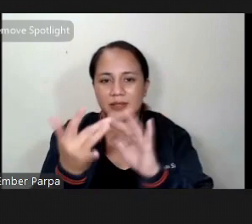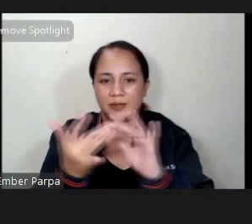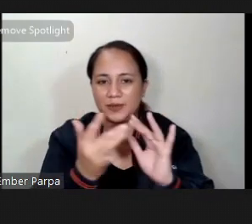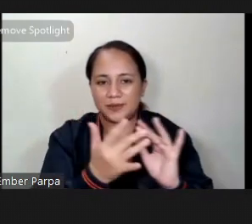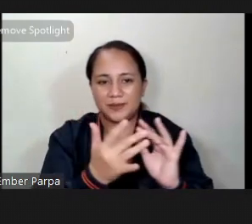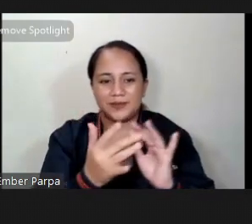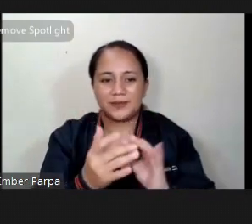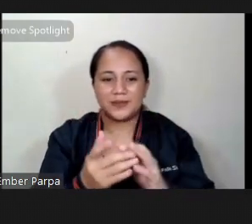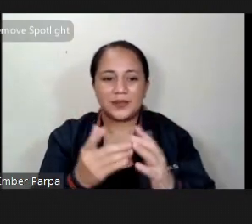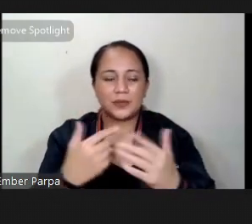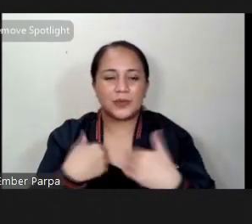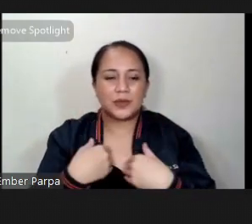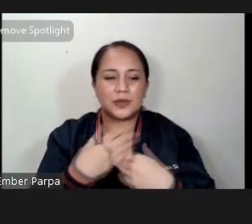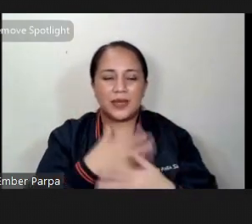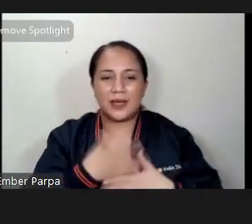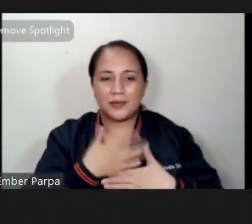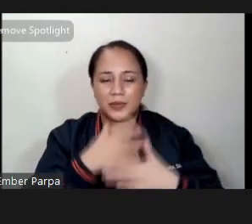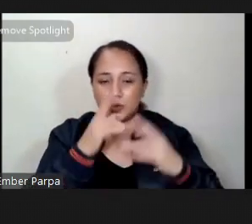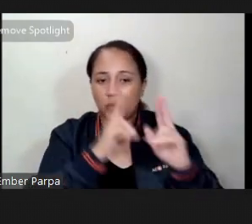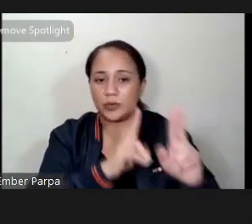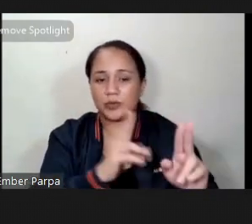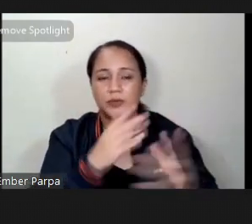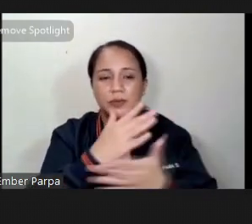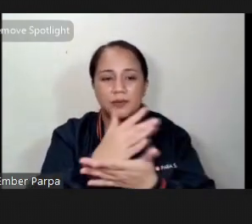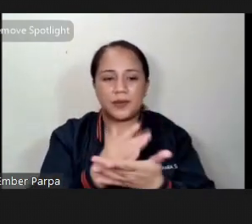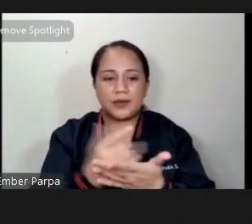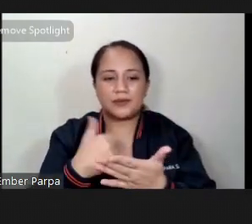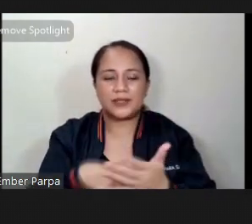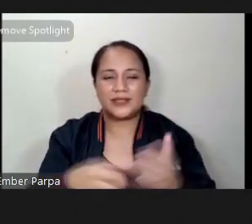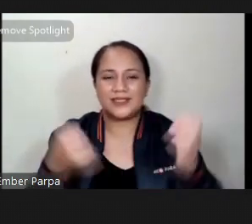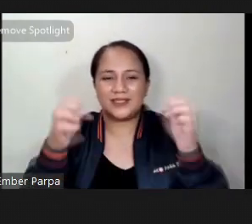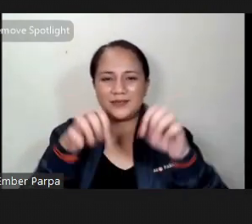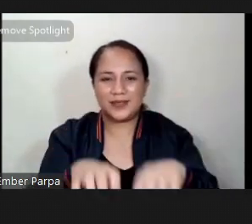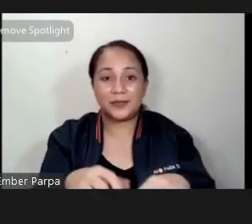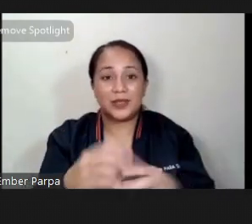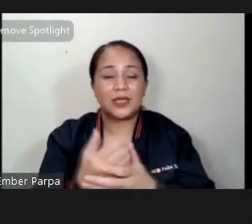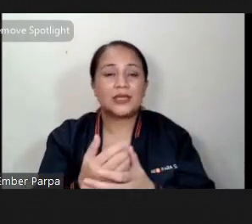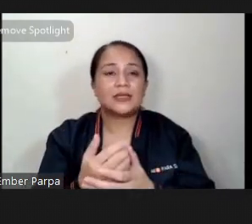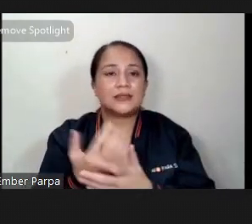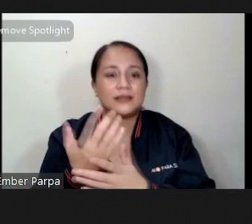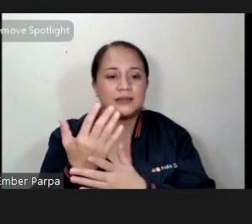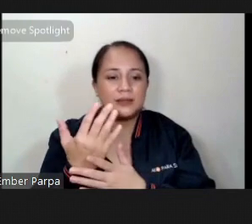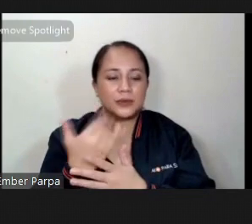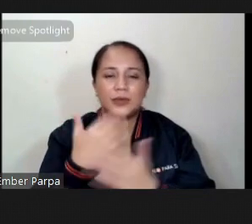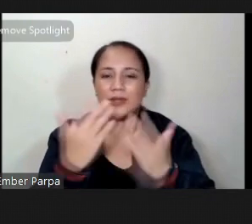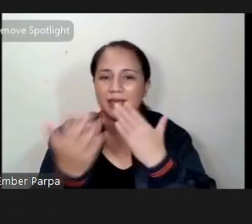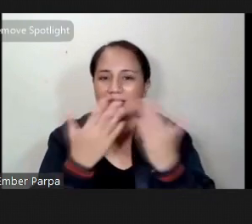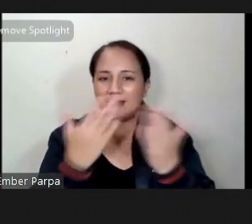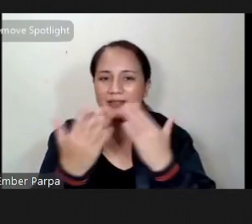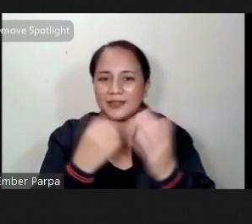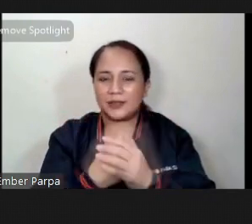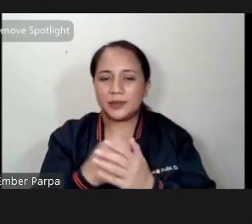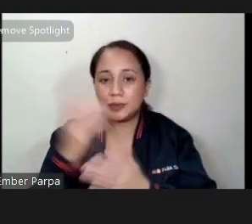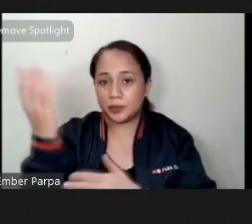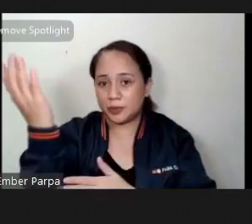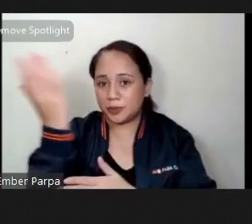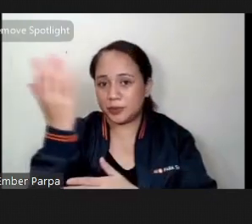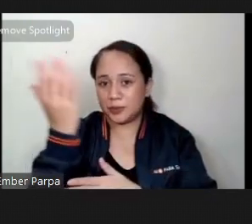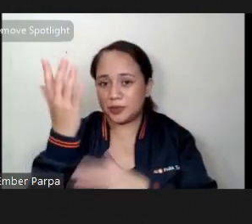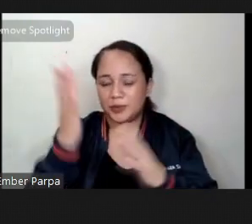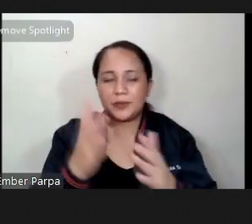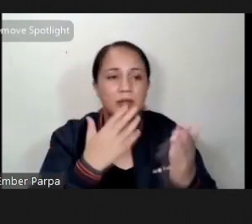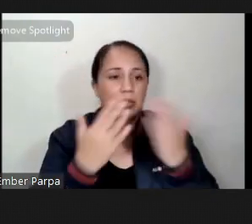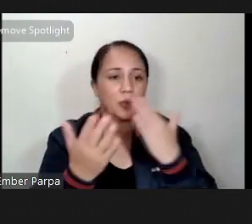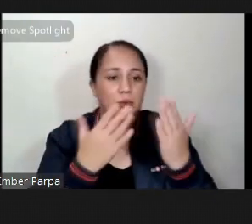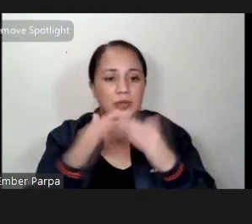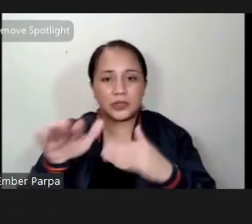It has been a pleasure and an honor to be part of this event. That is why thank you to the presenters, thank you